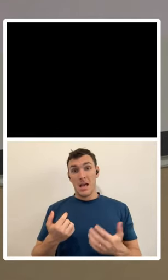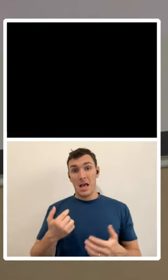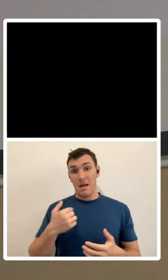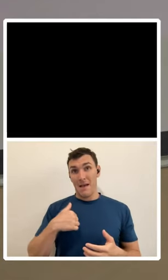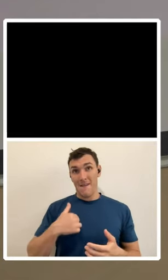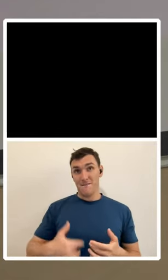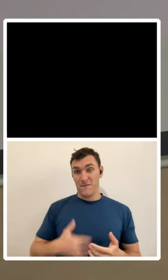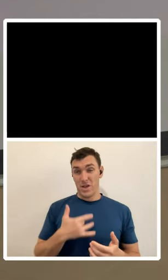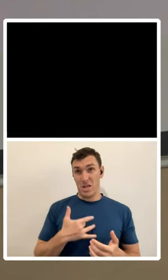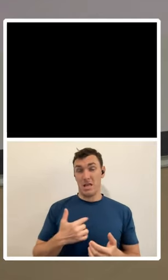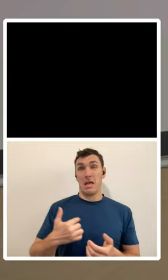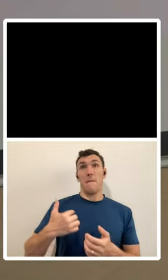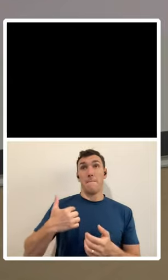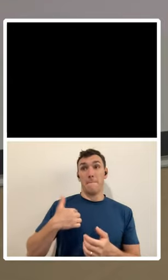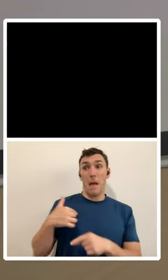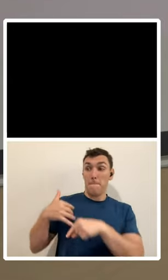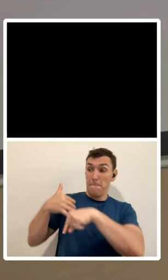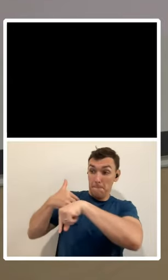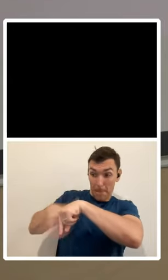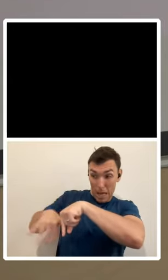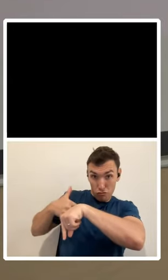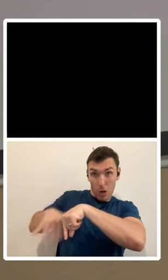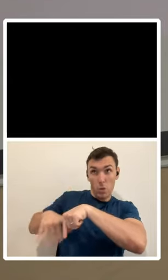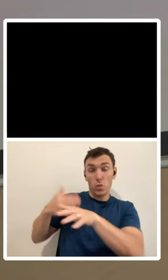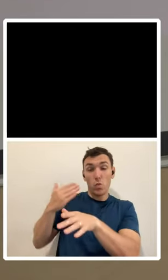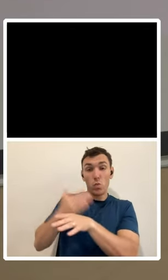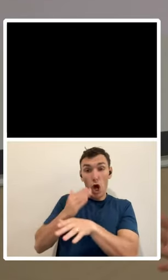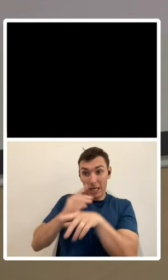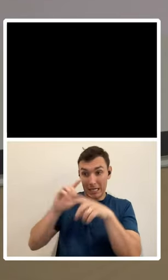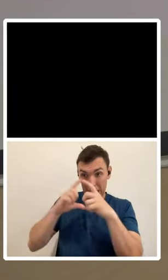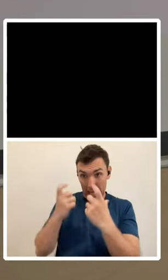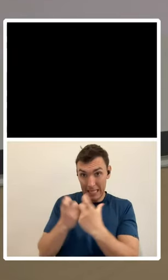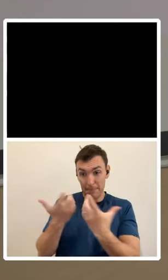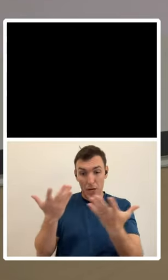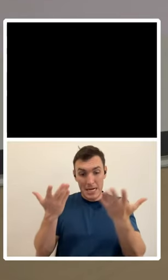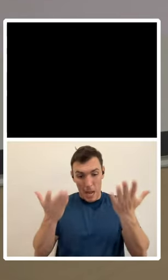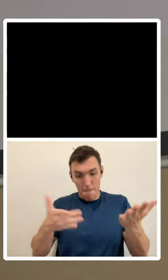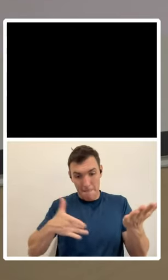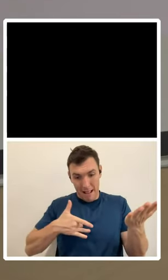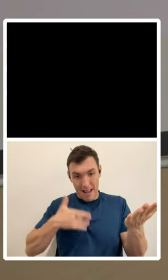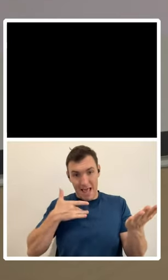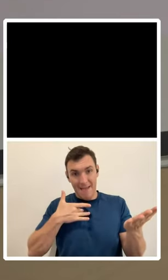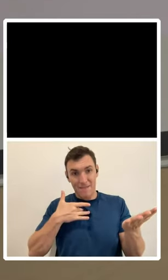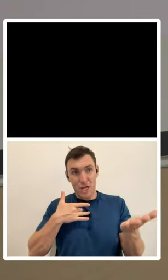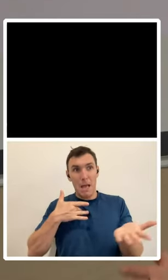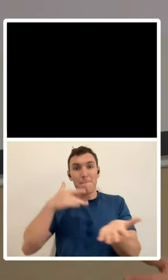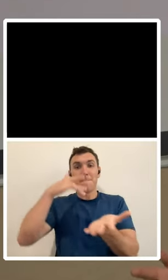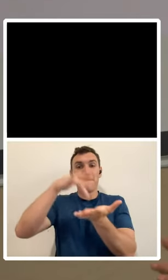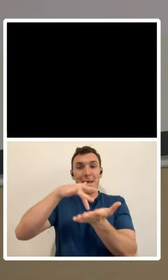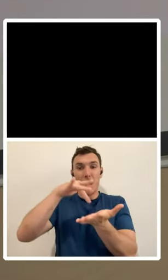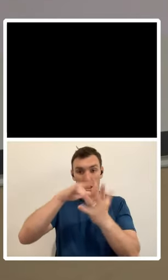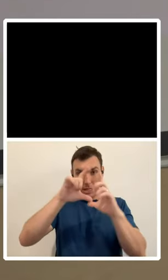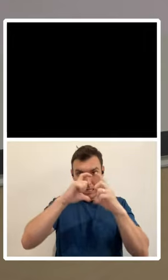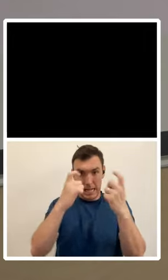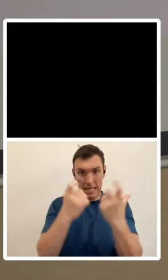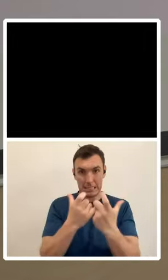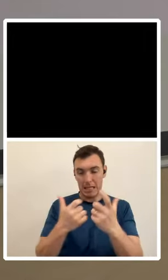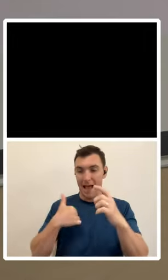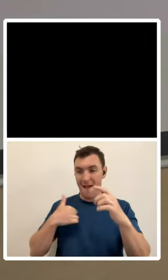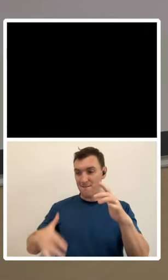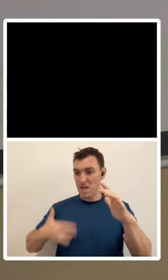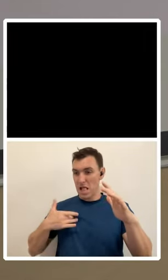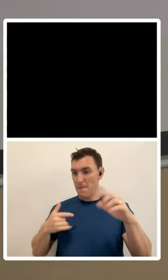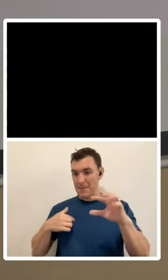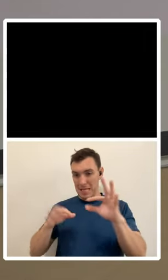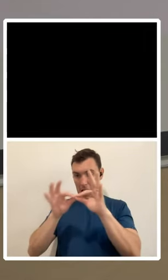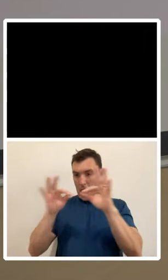I am. And it's very weird, like, crossing class boundaries and living in different worlds. Like, from a tiny